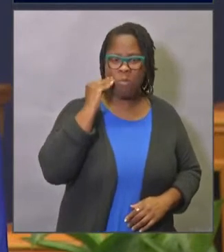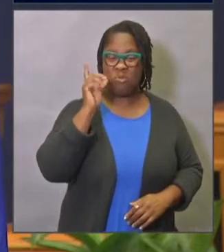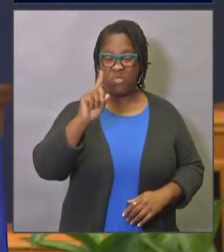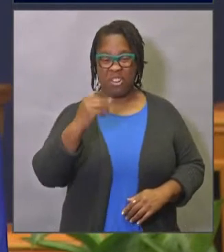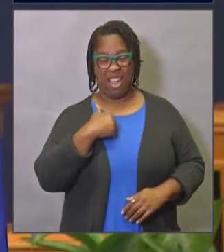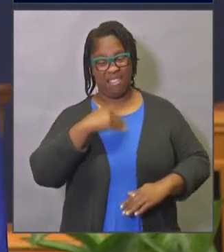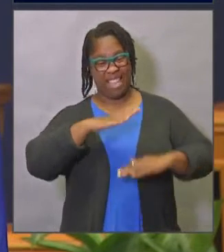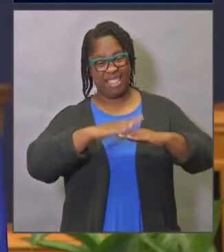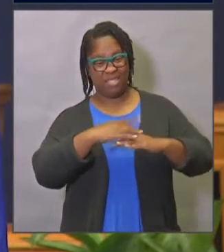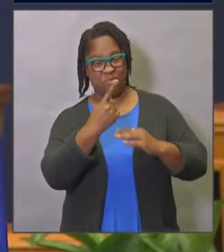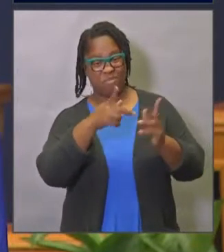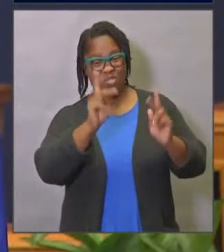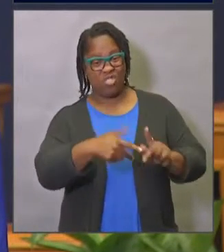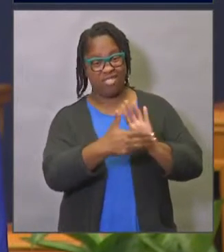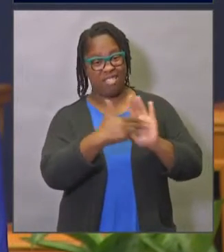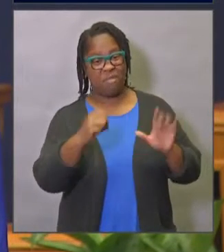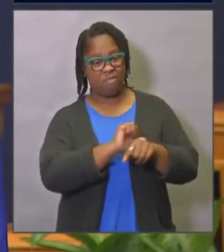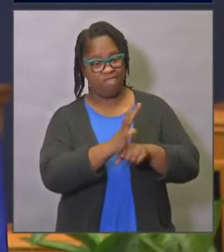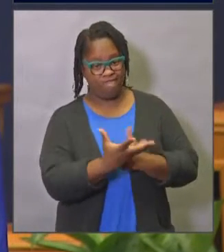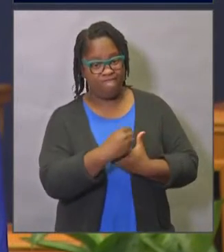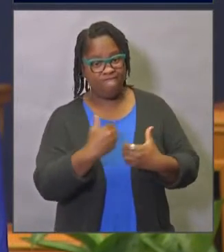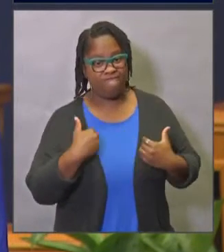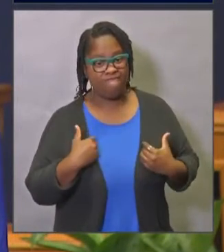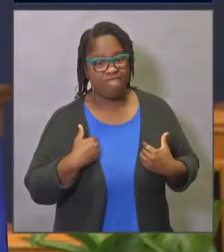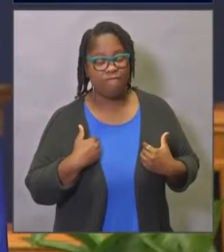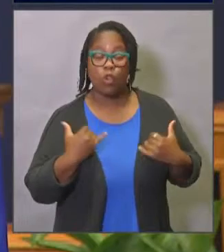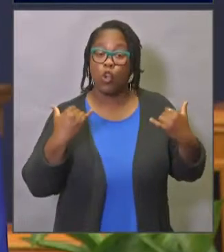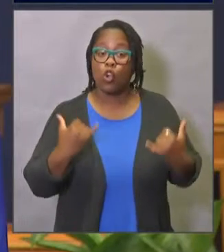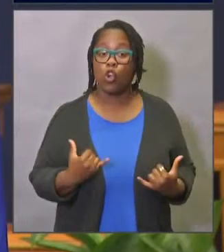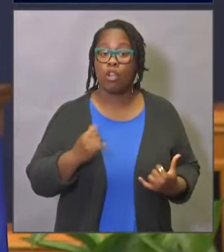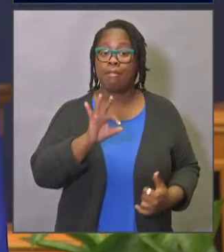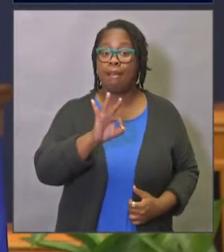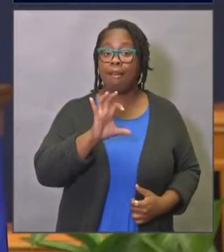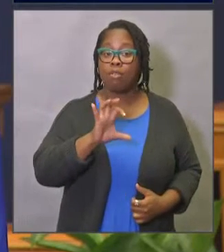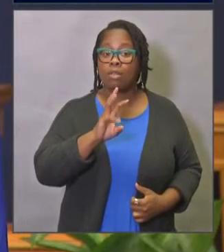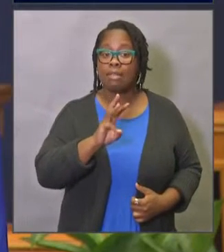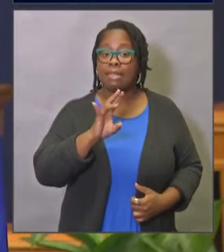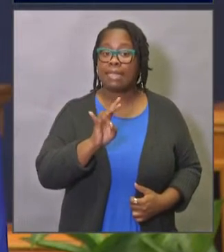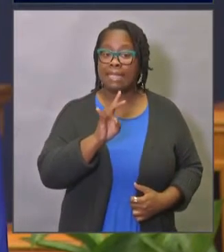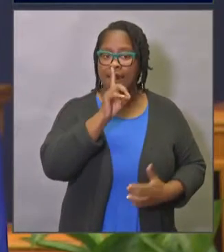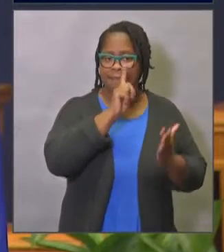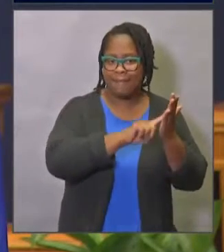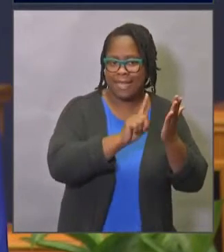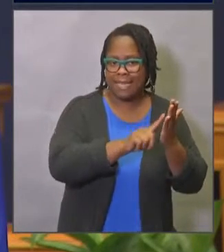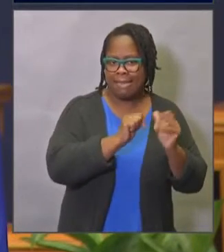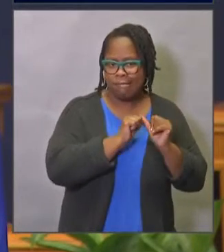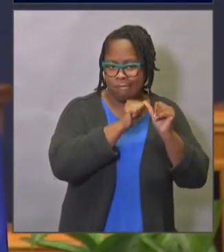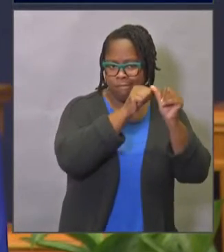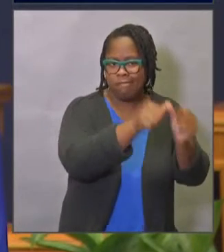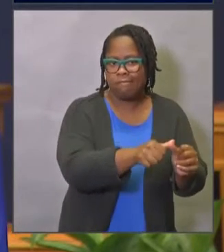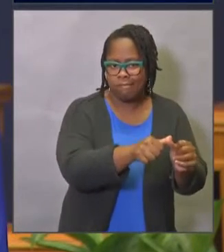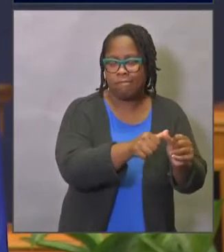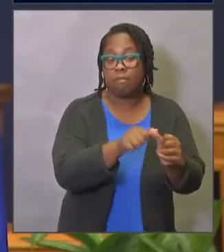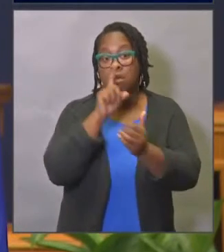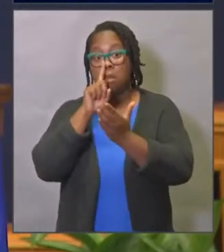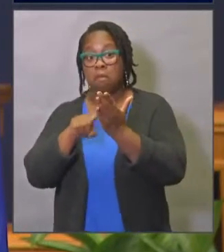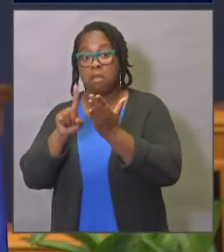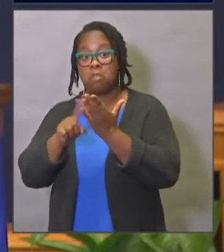COVID-19. Currently, we have 967 ongoing outbreak investigations, and we've